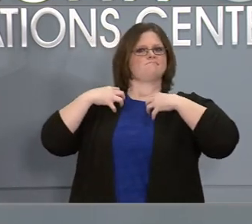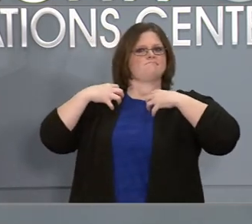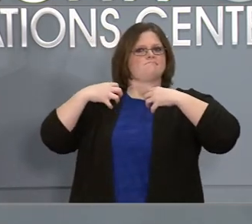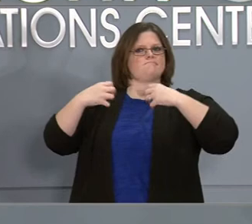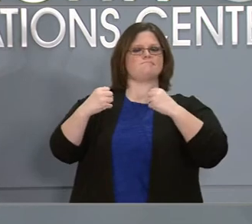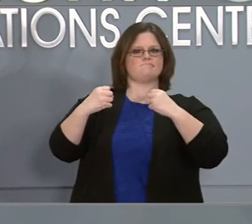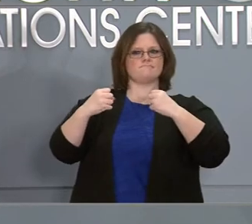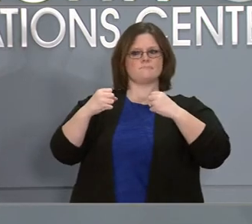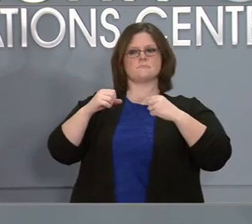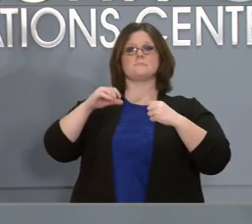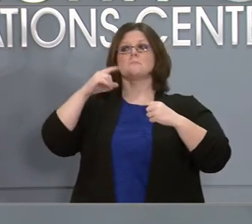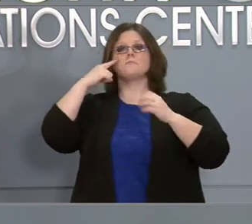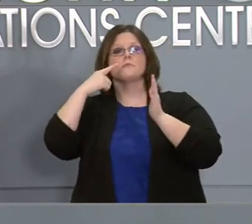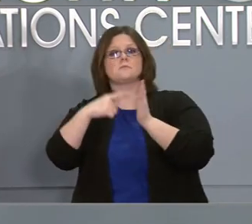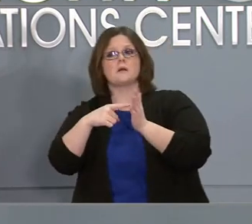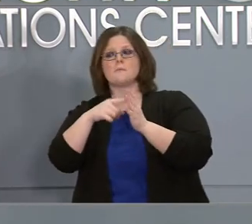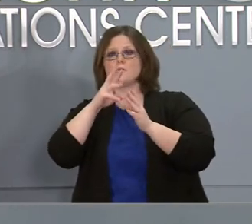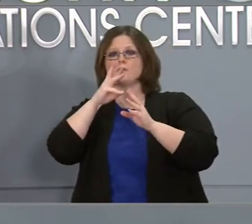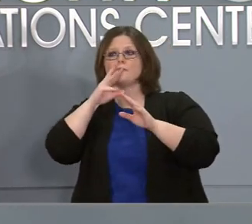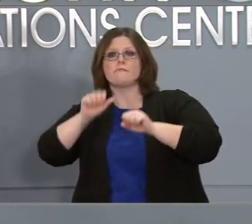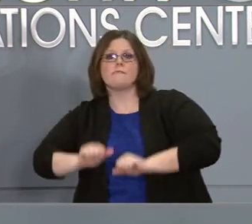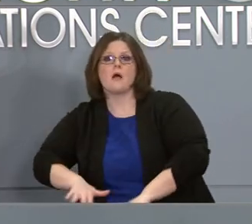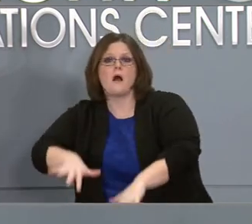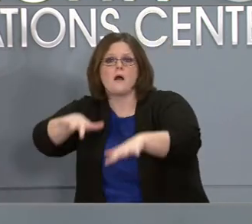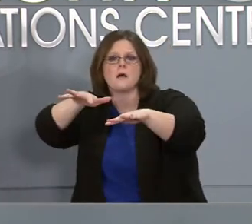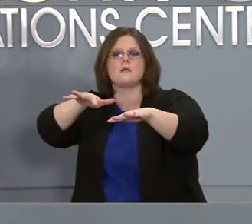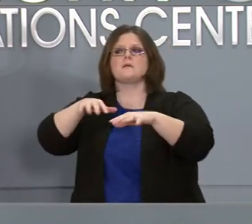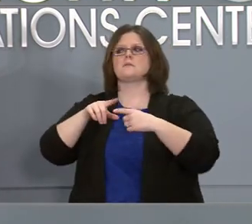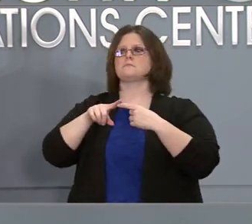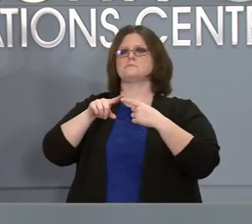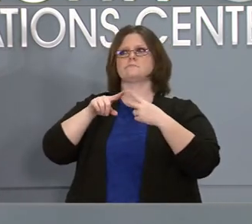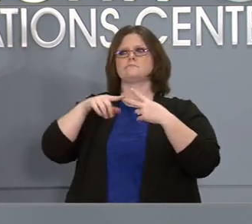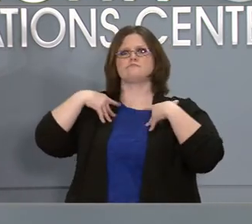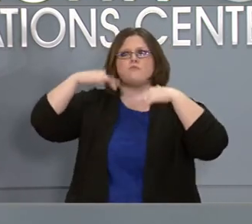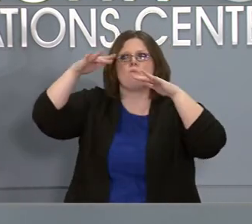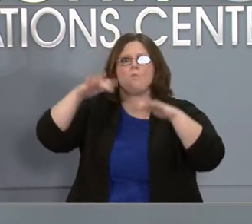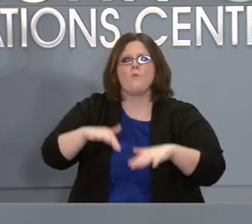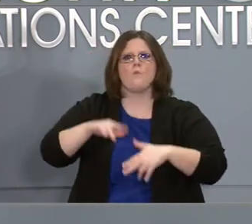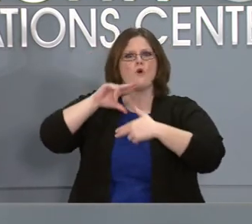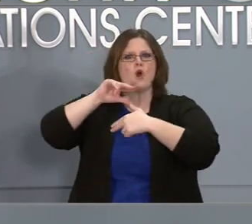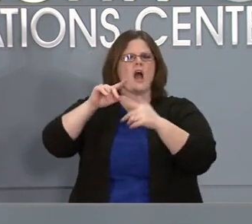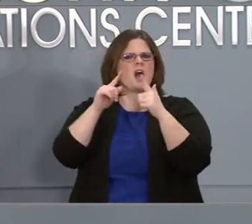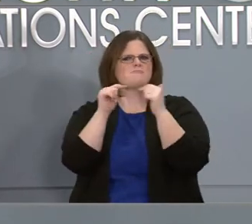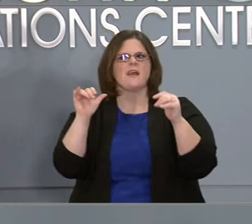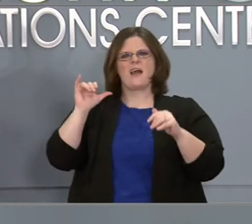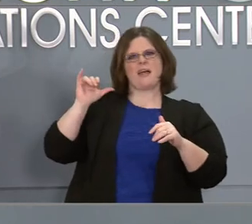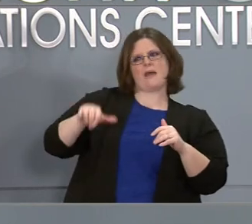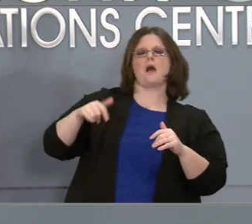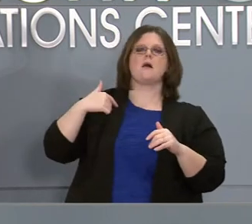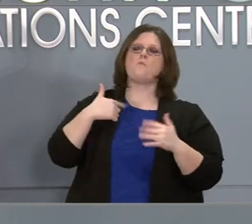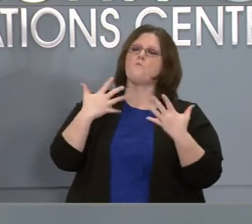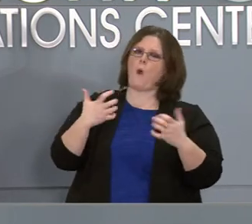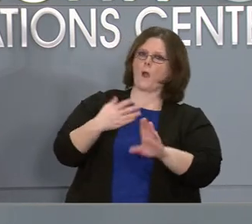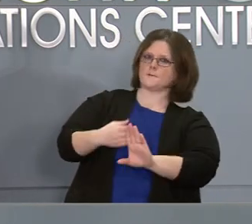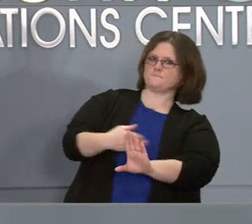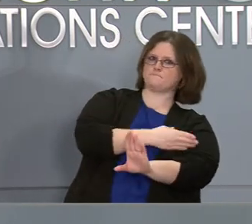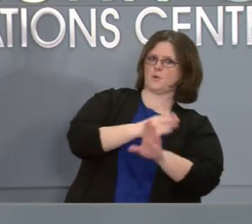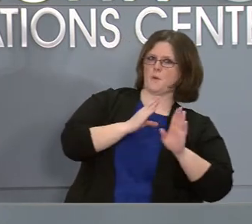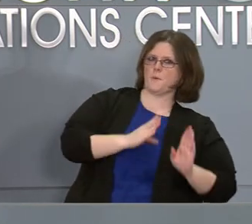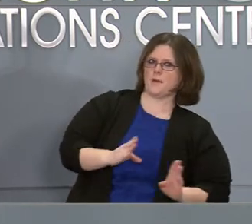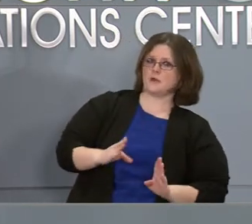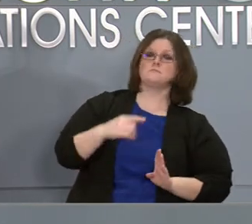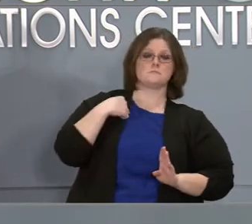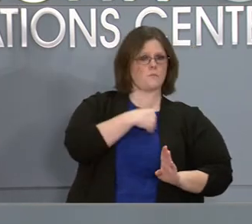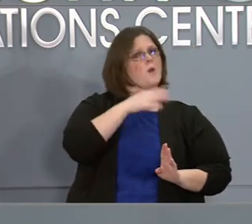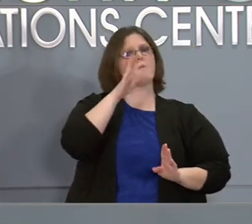at flooding and other storms that come into our state. We always want to be prepared, and we're going to continue